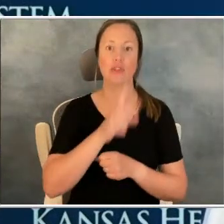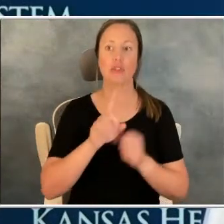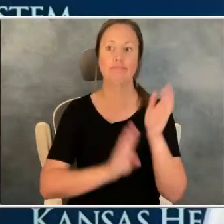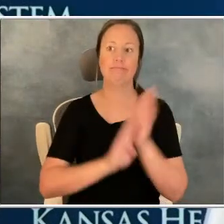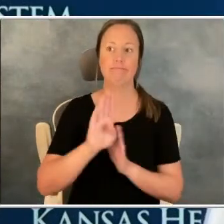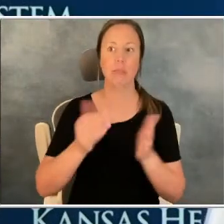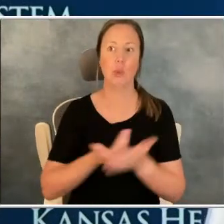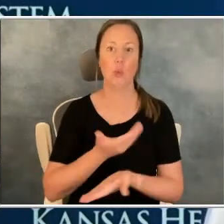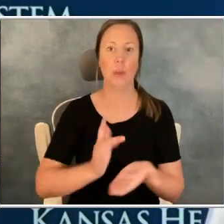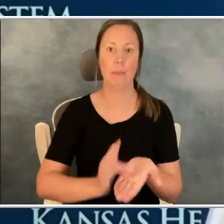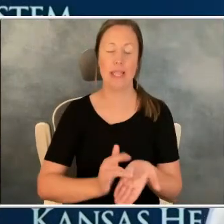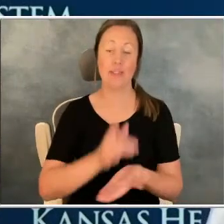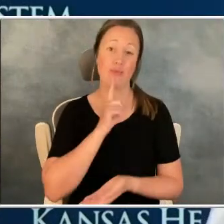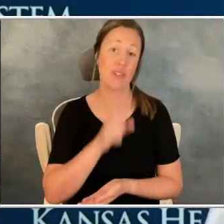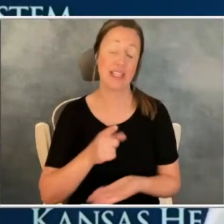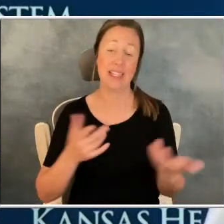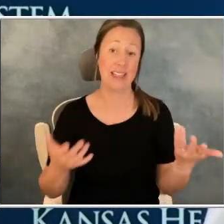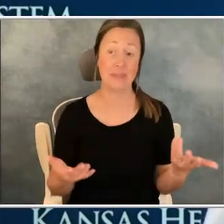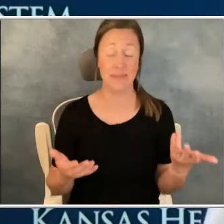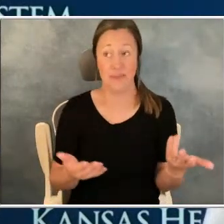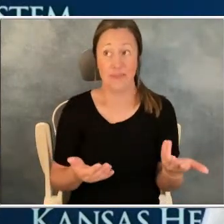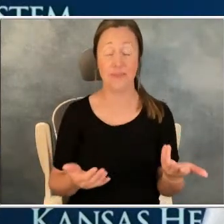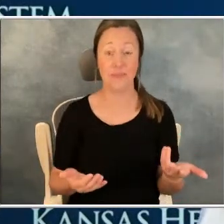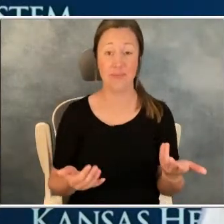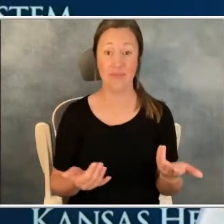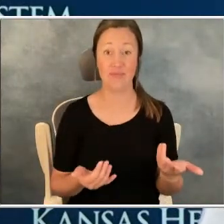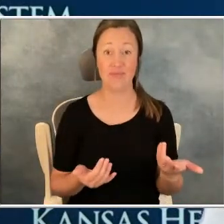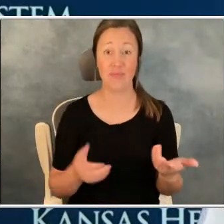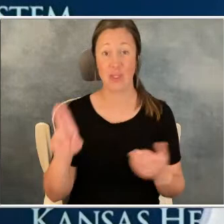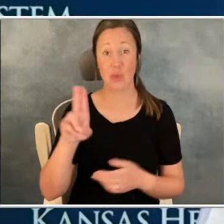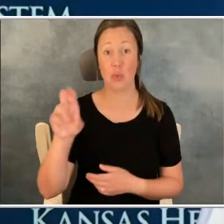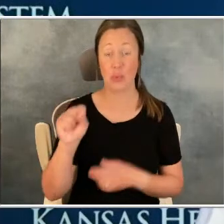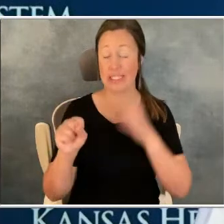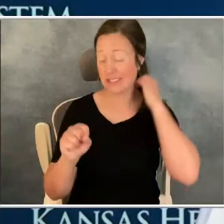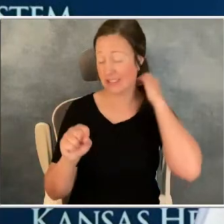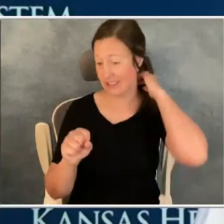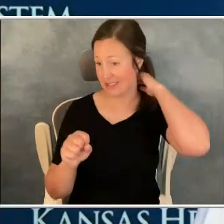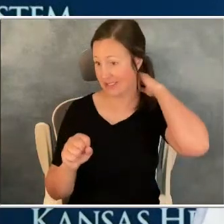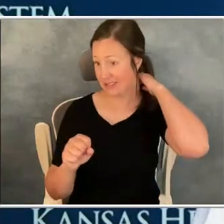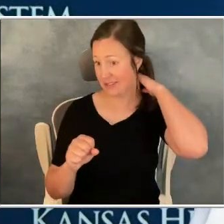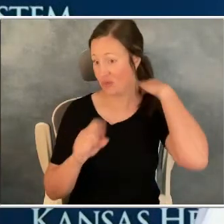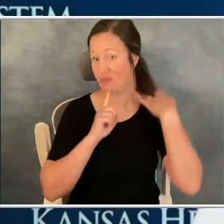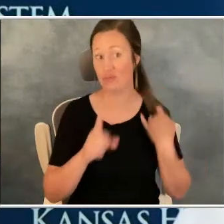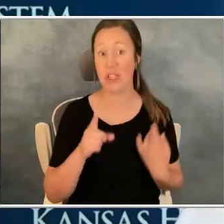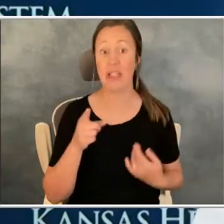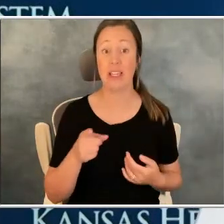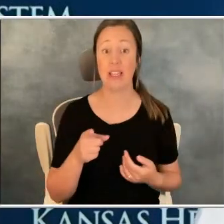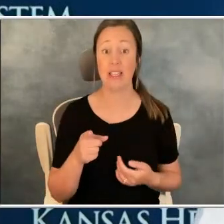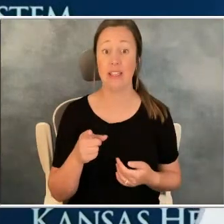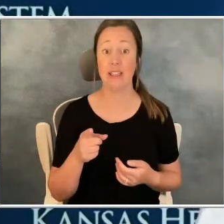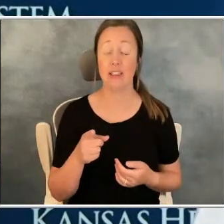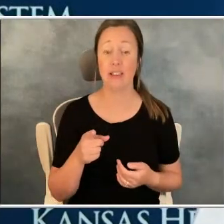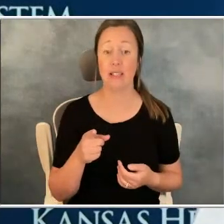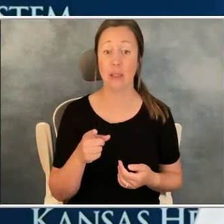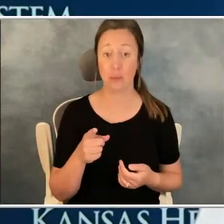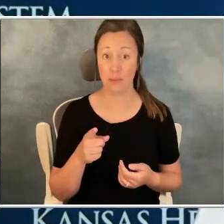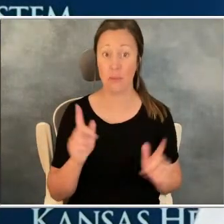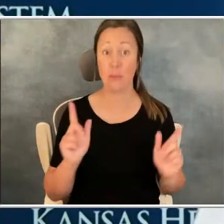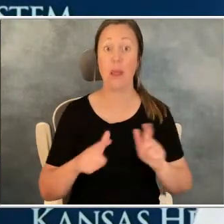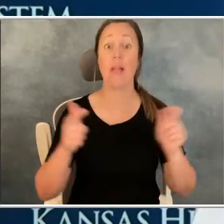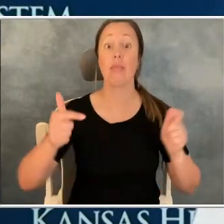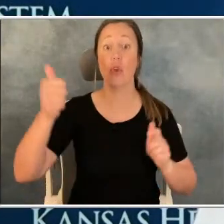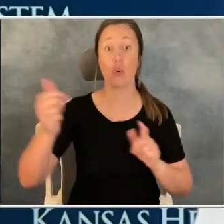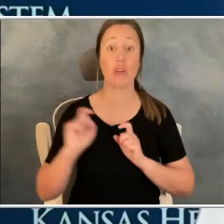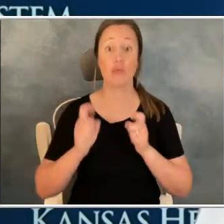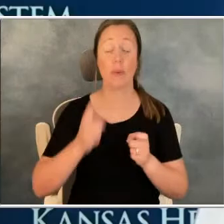is, like it or not, the United States is the single, by far, largest contributor of new